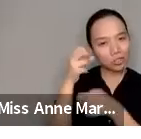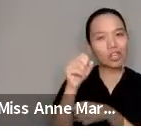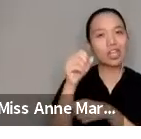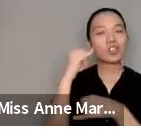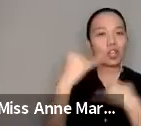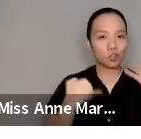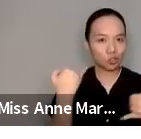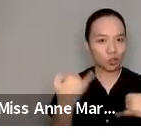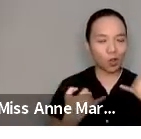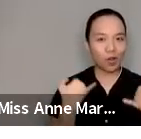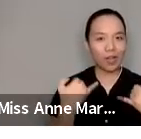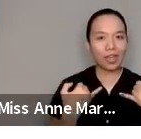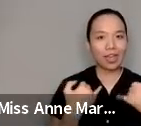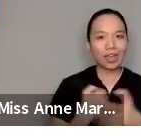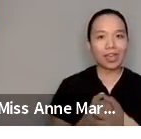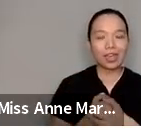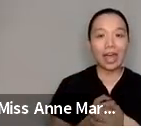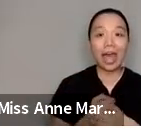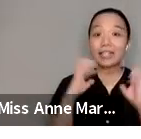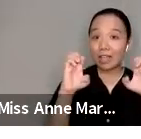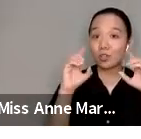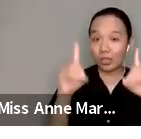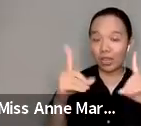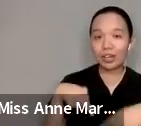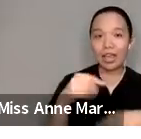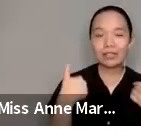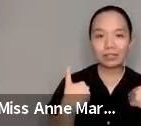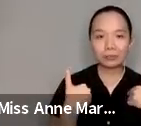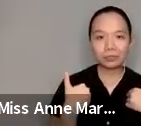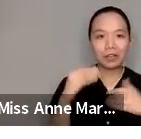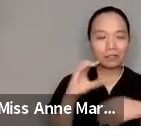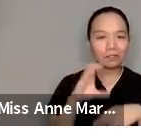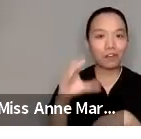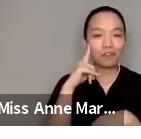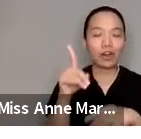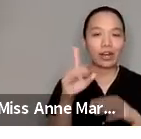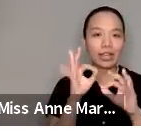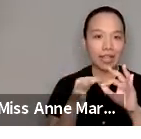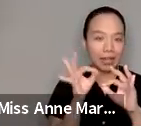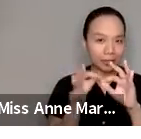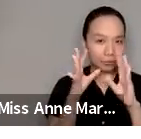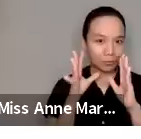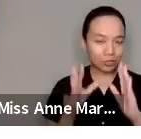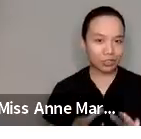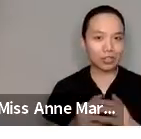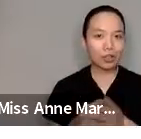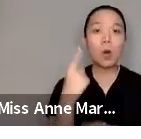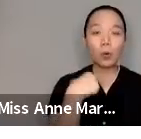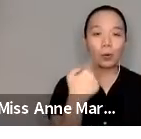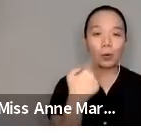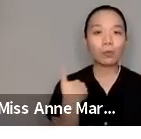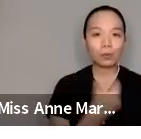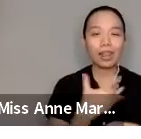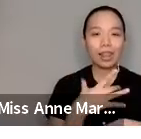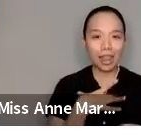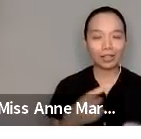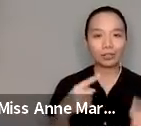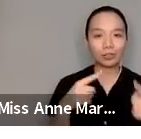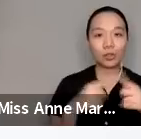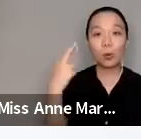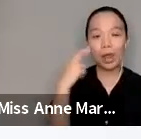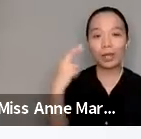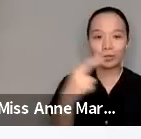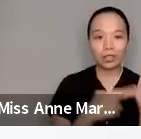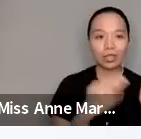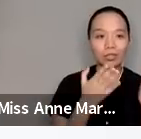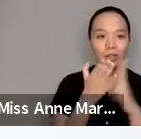of being an educator, has the inset frame for our sign language interpreters, whom we would also like to recognize